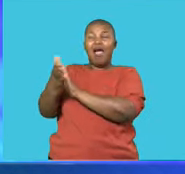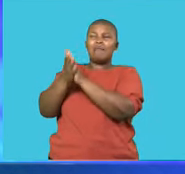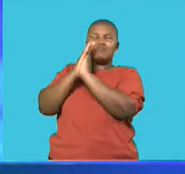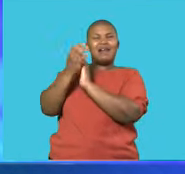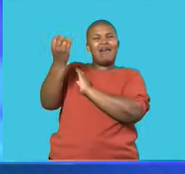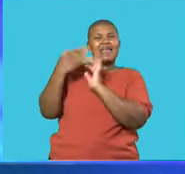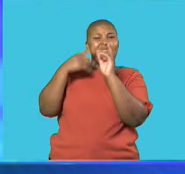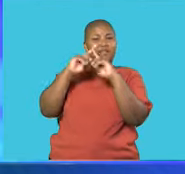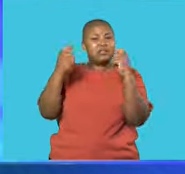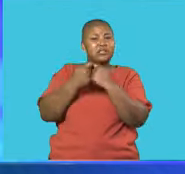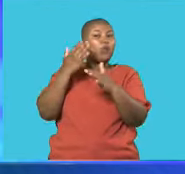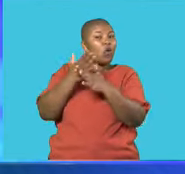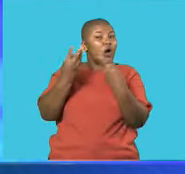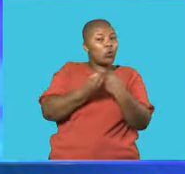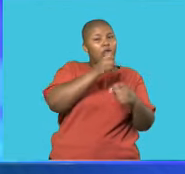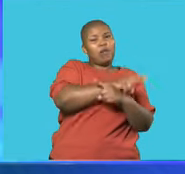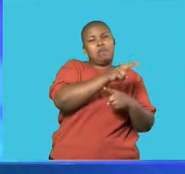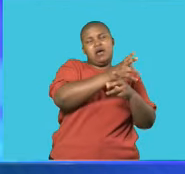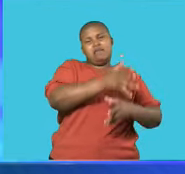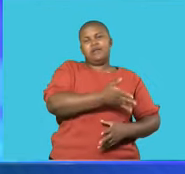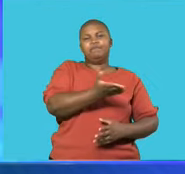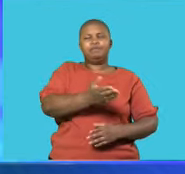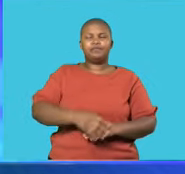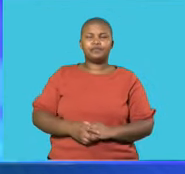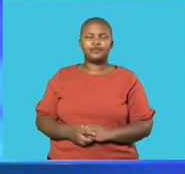with the CPF in curbing and preventing crime.